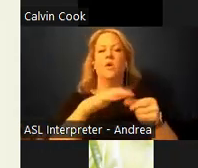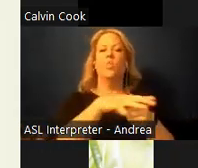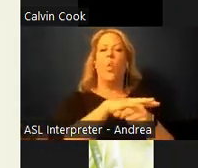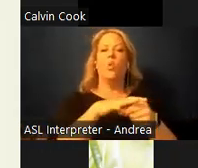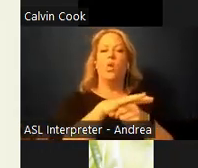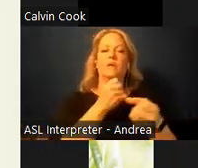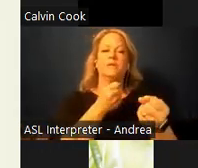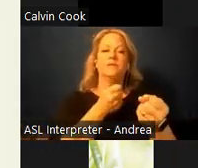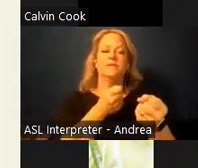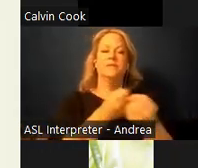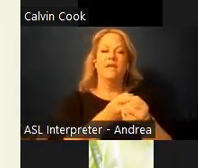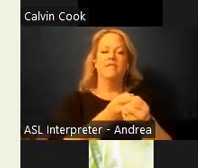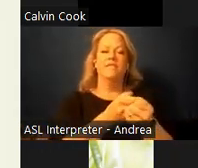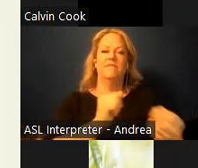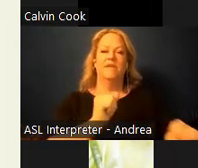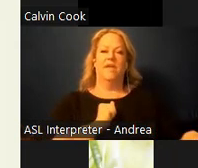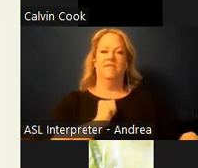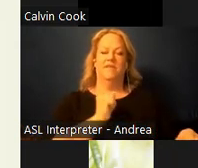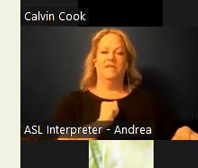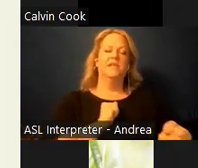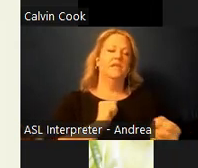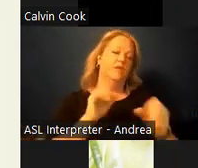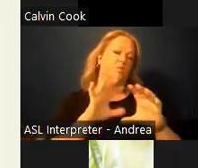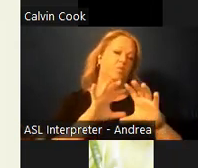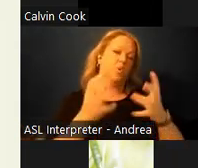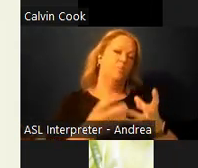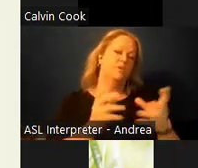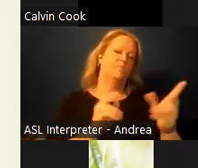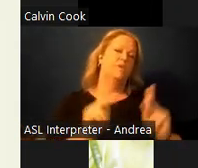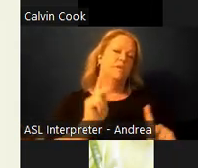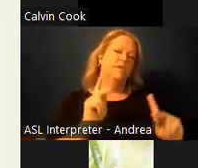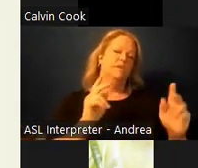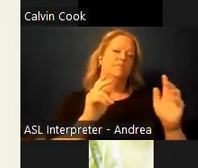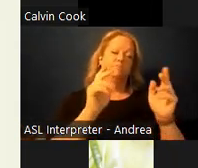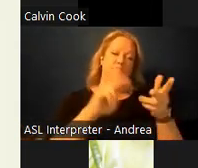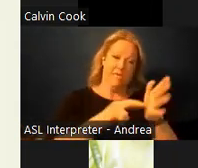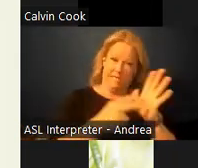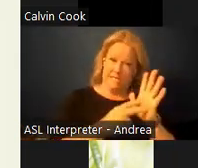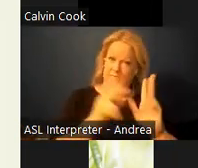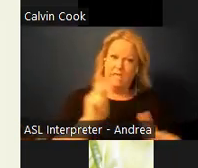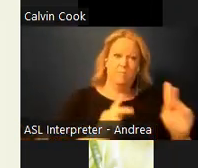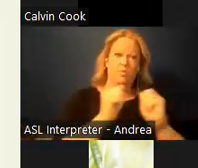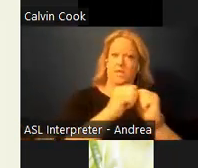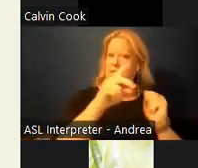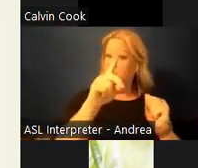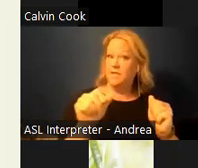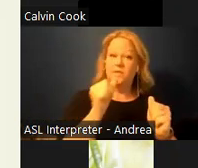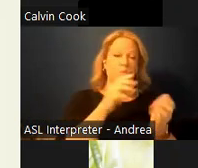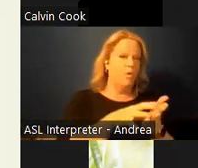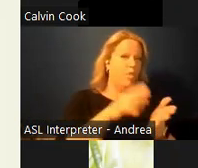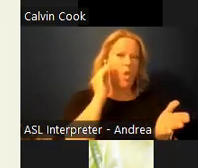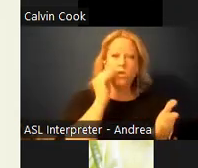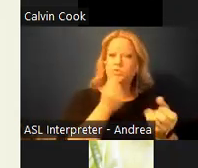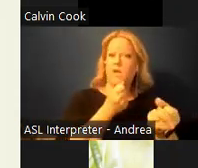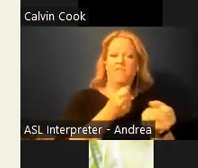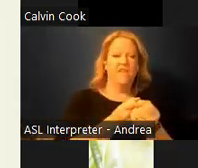Self-advocacy groups are groups of people with disabilities that learn to advocate for themselves and advocate